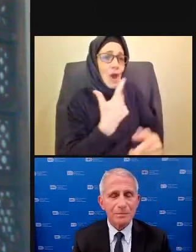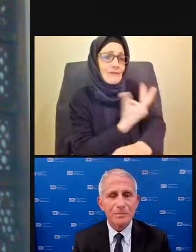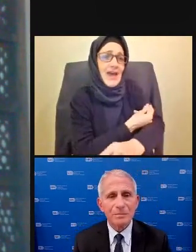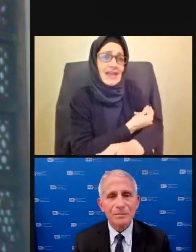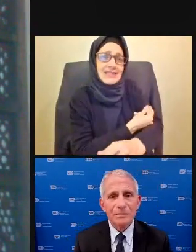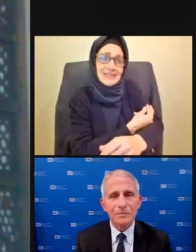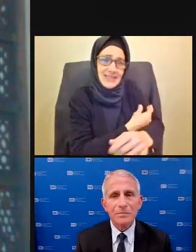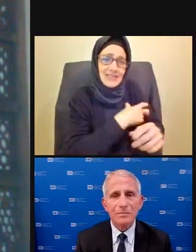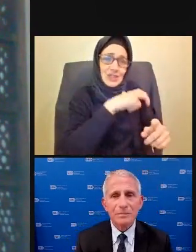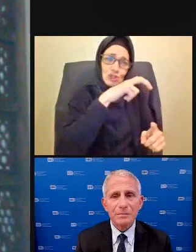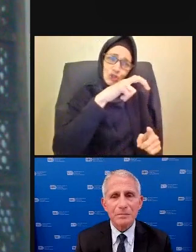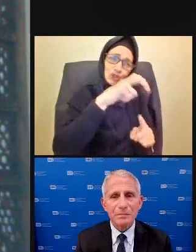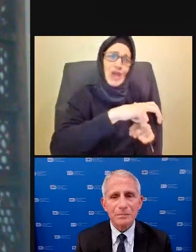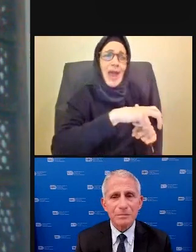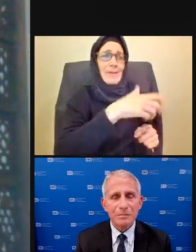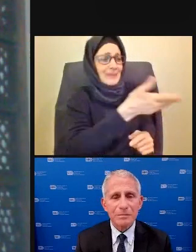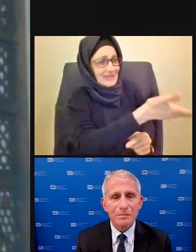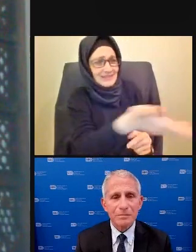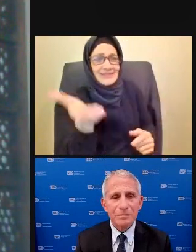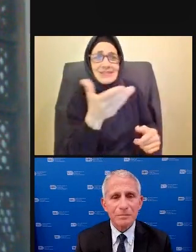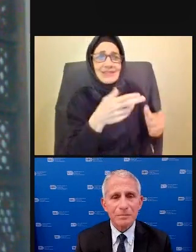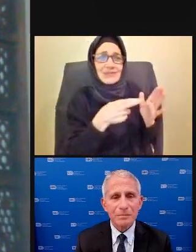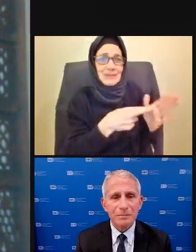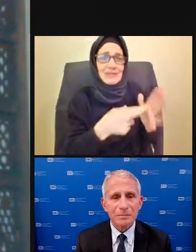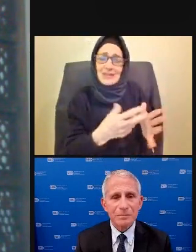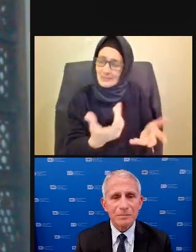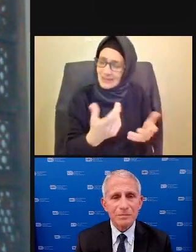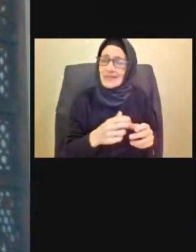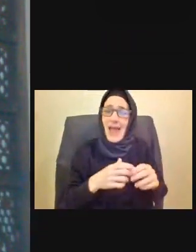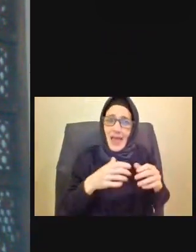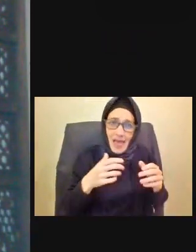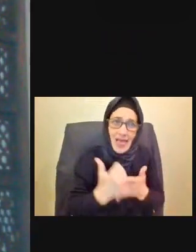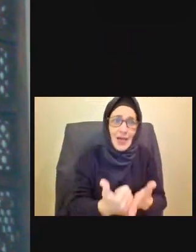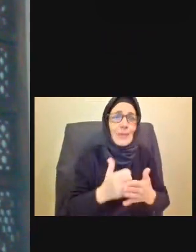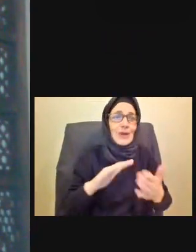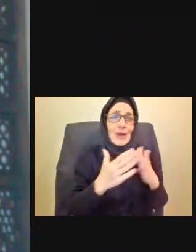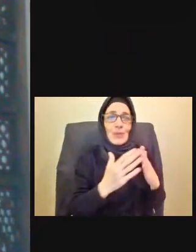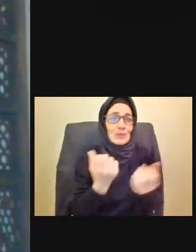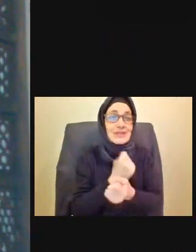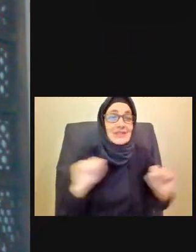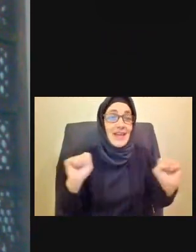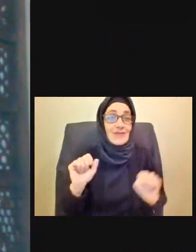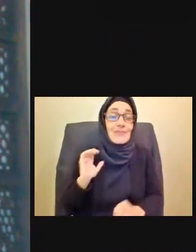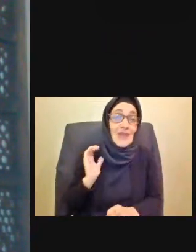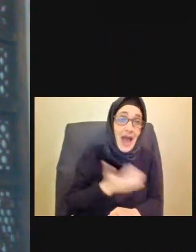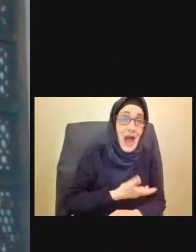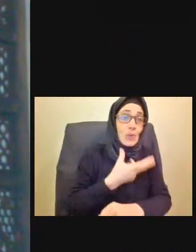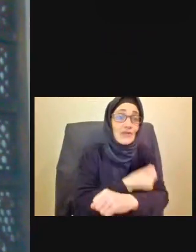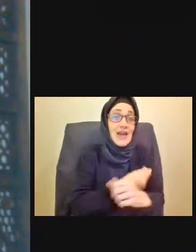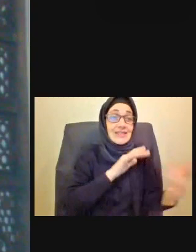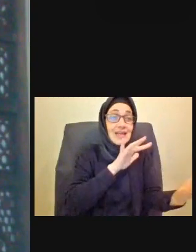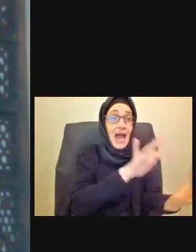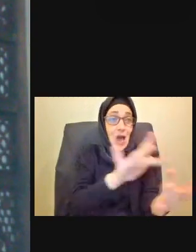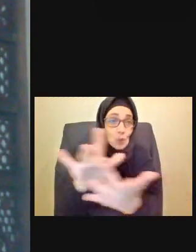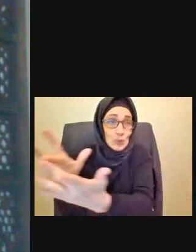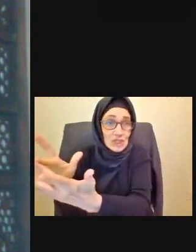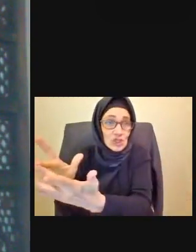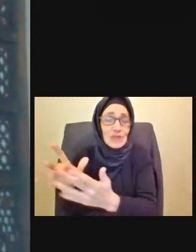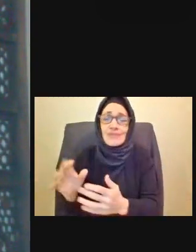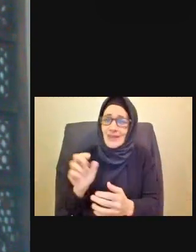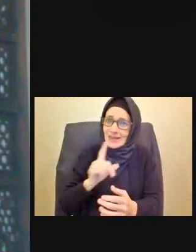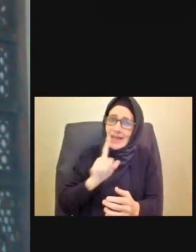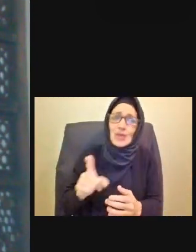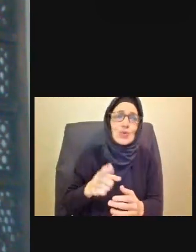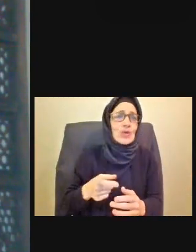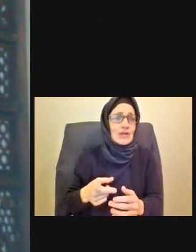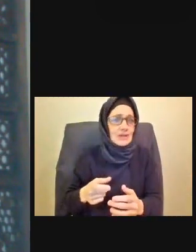keep our communities safe. Our vaccine outreach efforts stem from our commitment to human